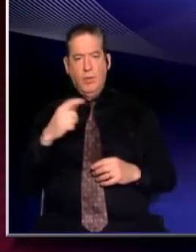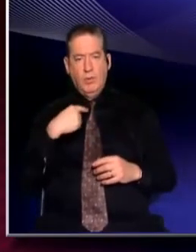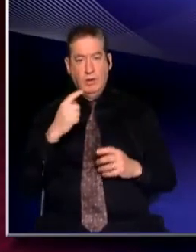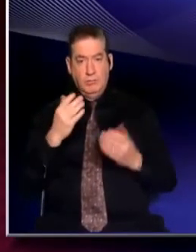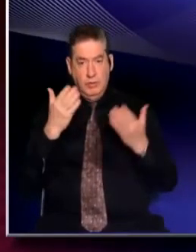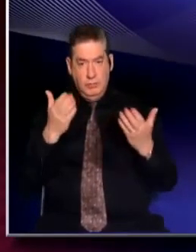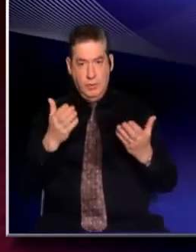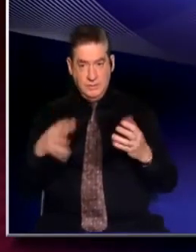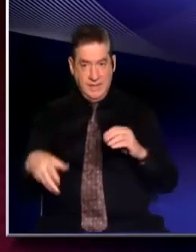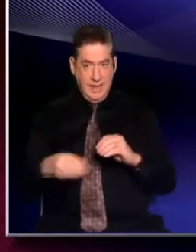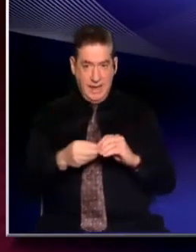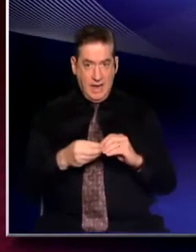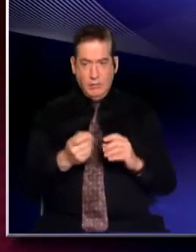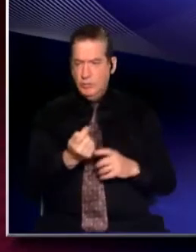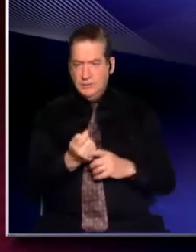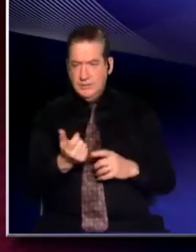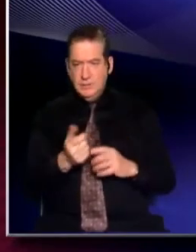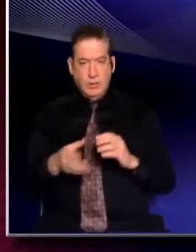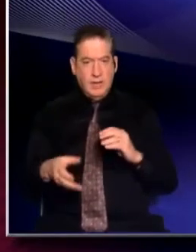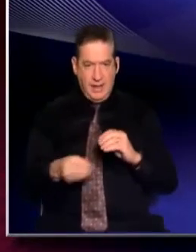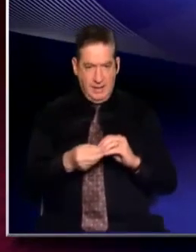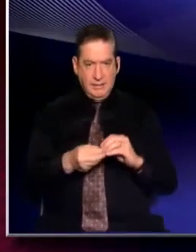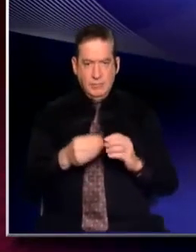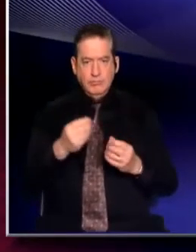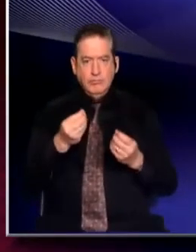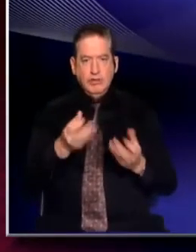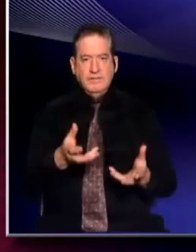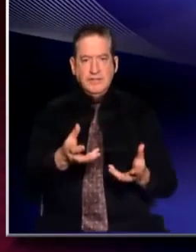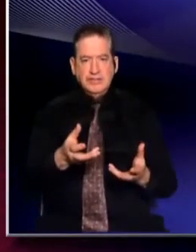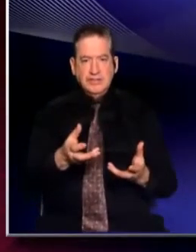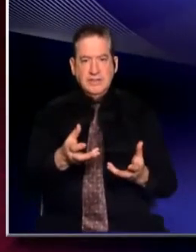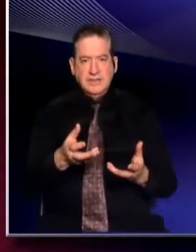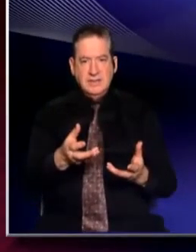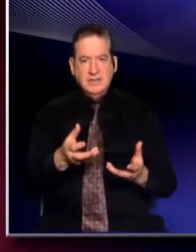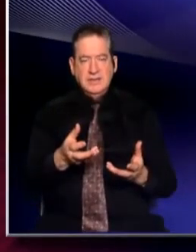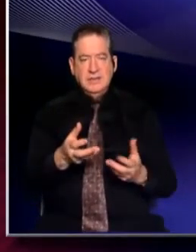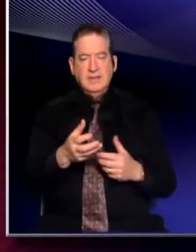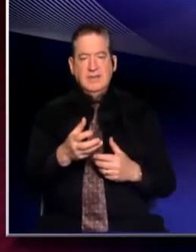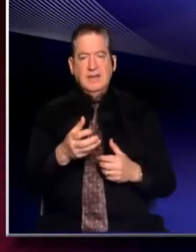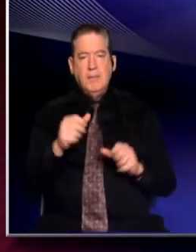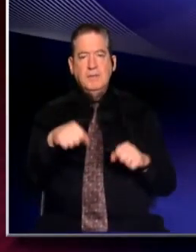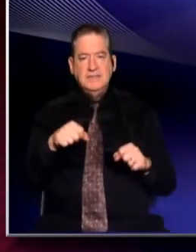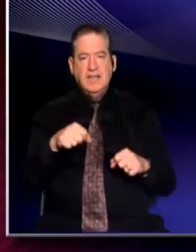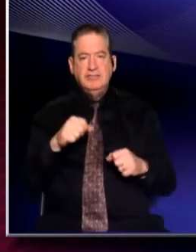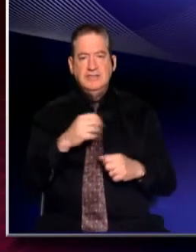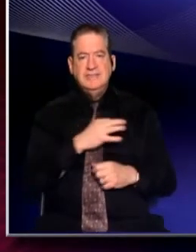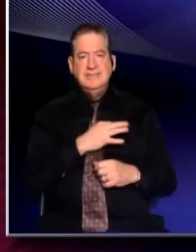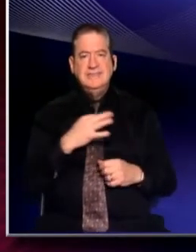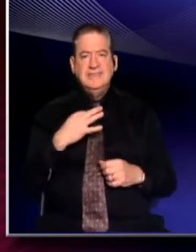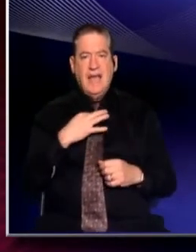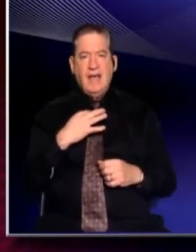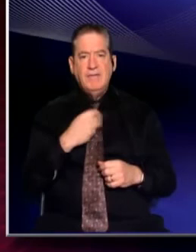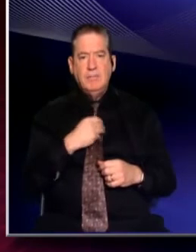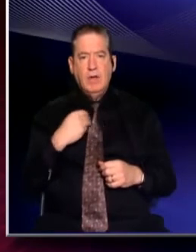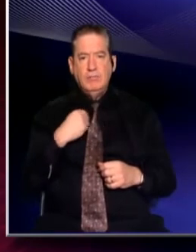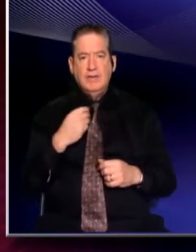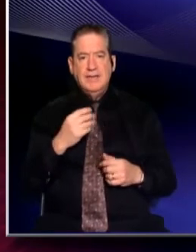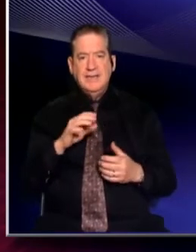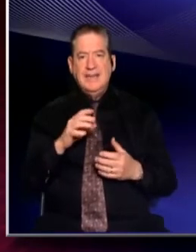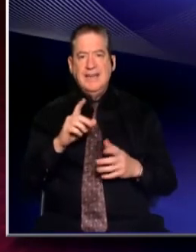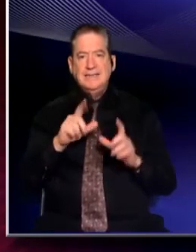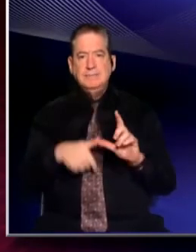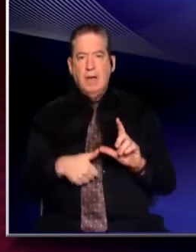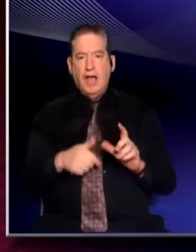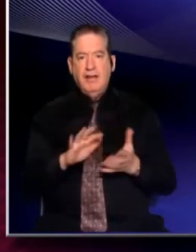add a provision that the potential staff members that have expired fingerprint cards